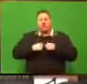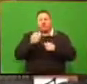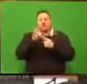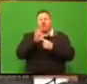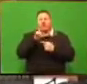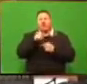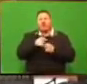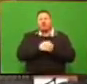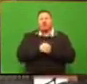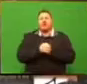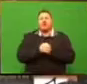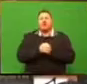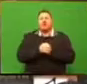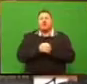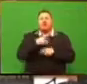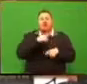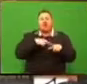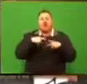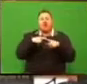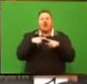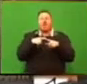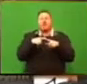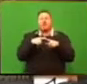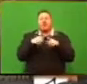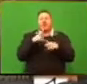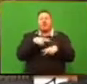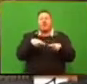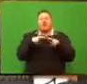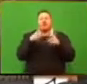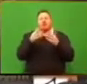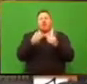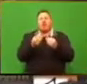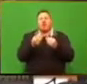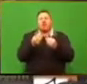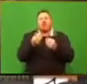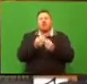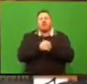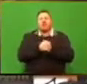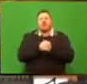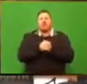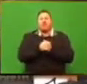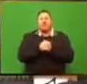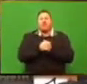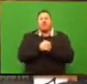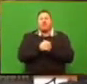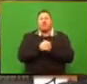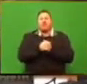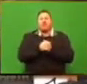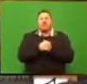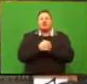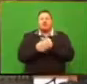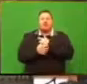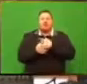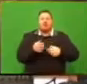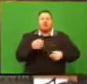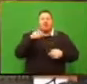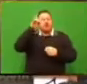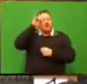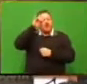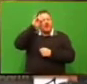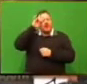has symbolic value to us. It means so much to us. As President Mandela once said